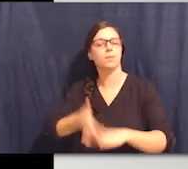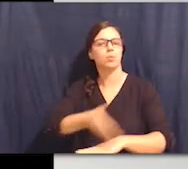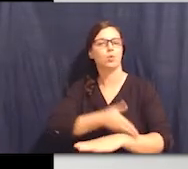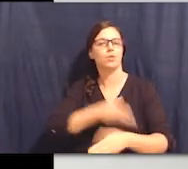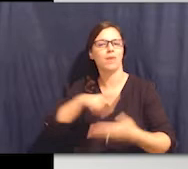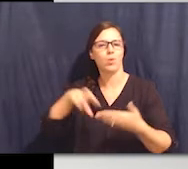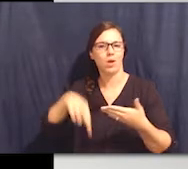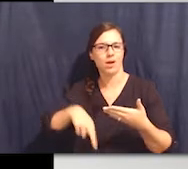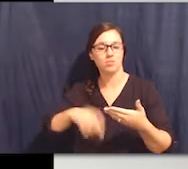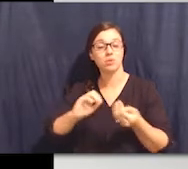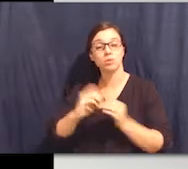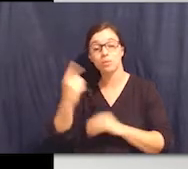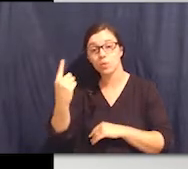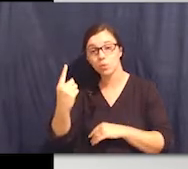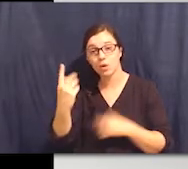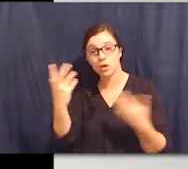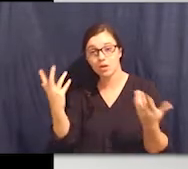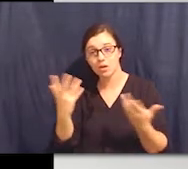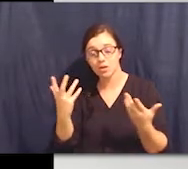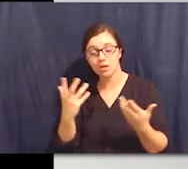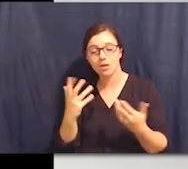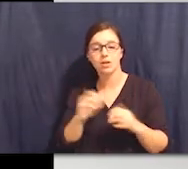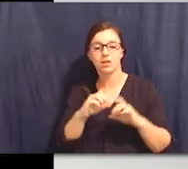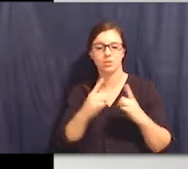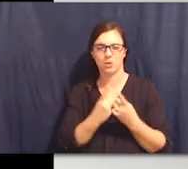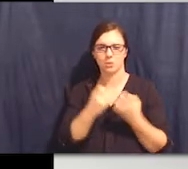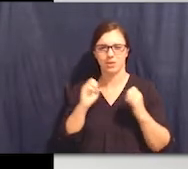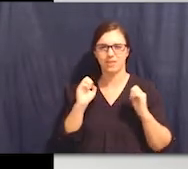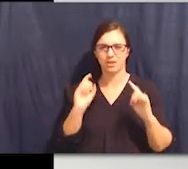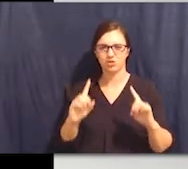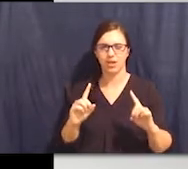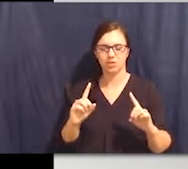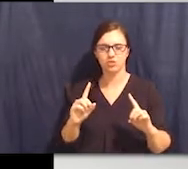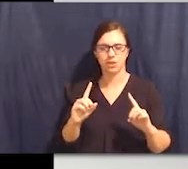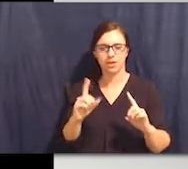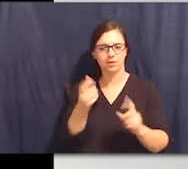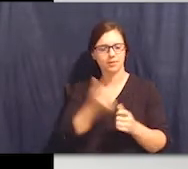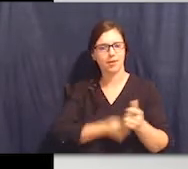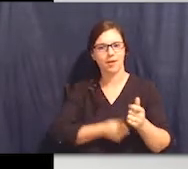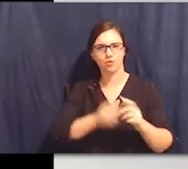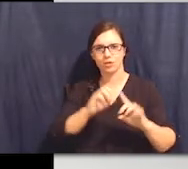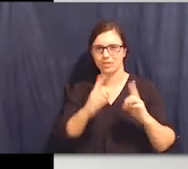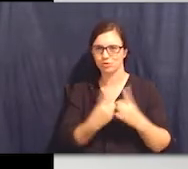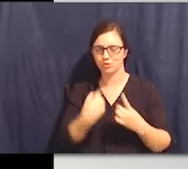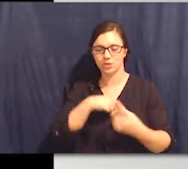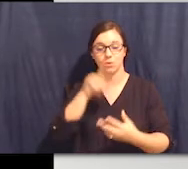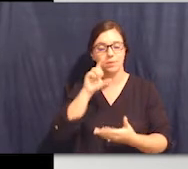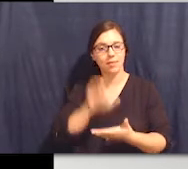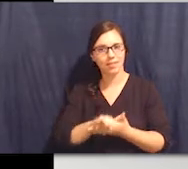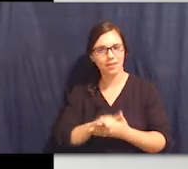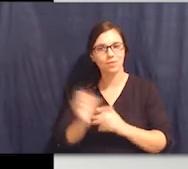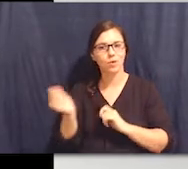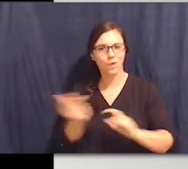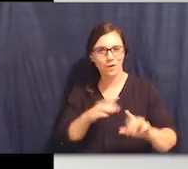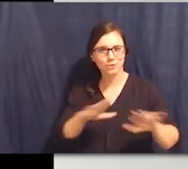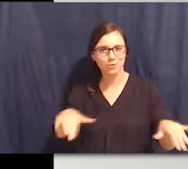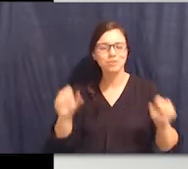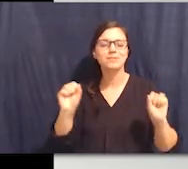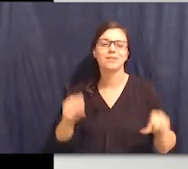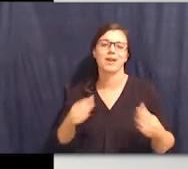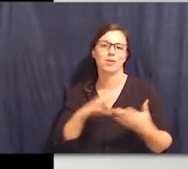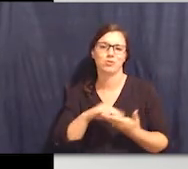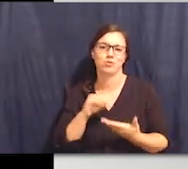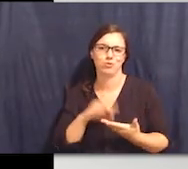the number one thing is that in the Department of Education and every district, we believe all children can